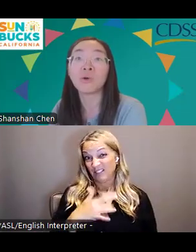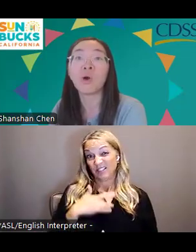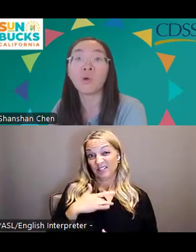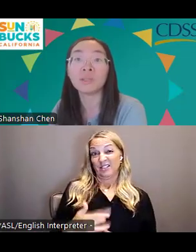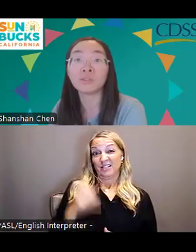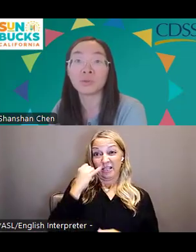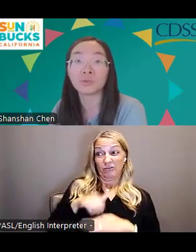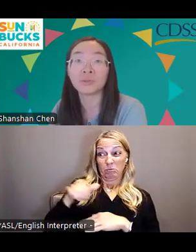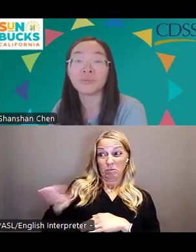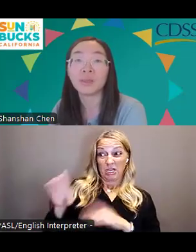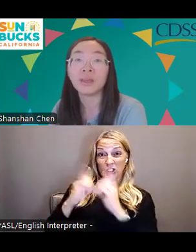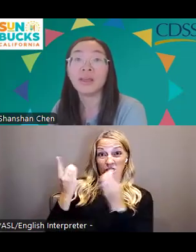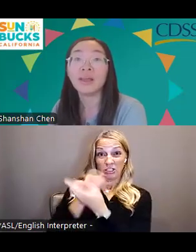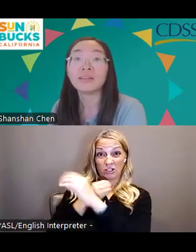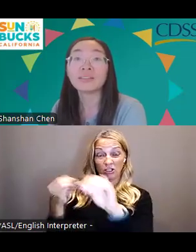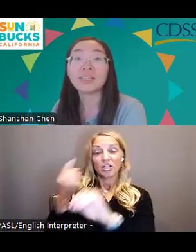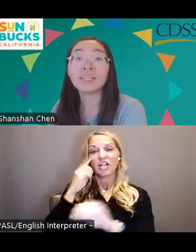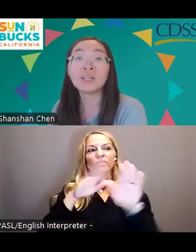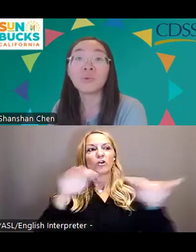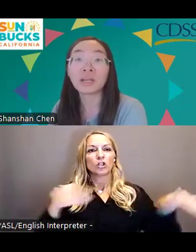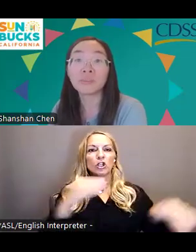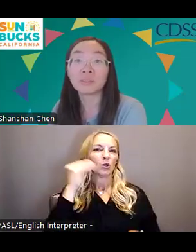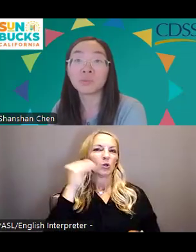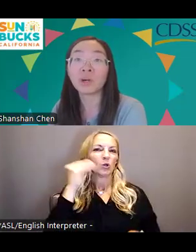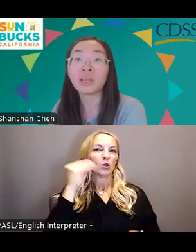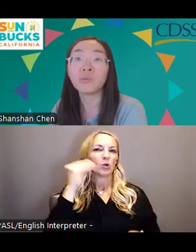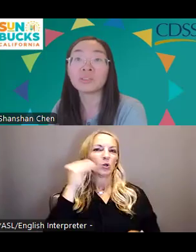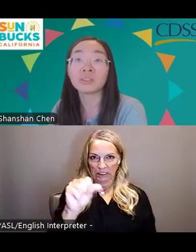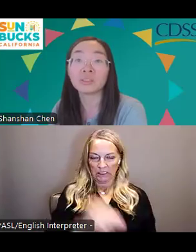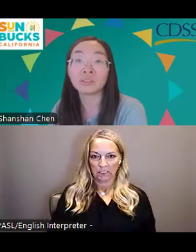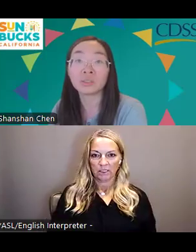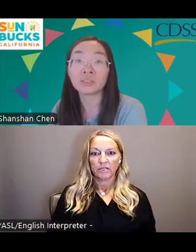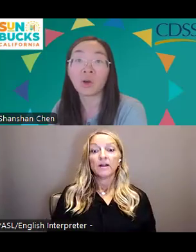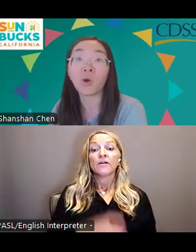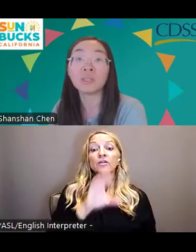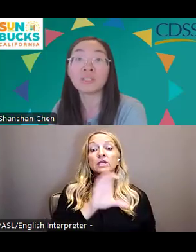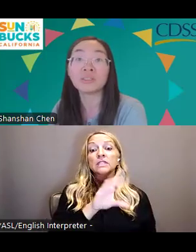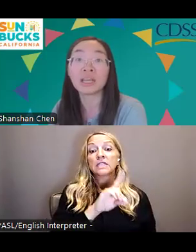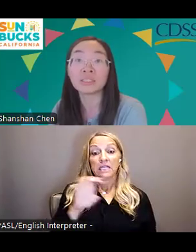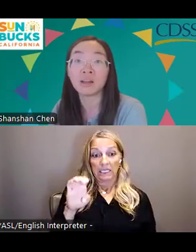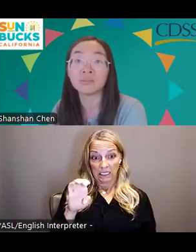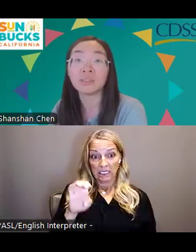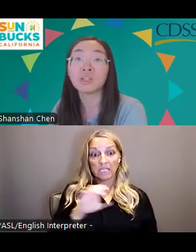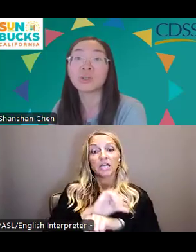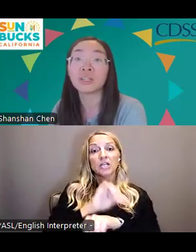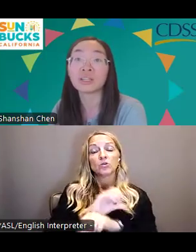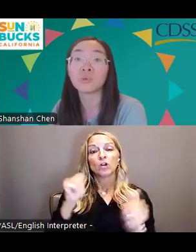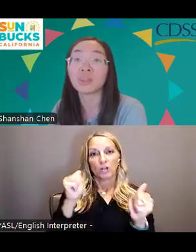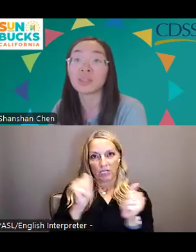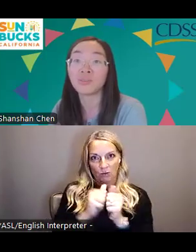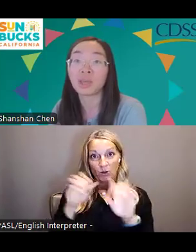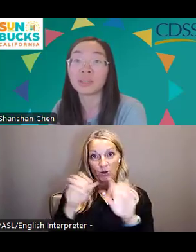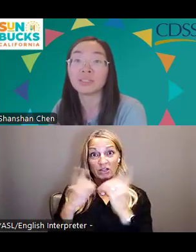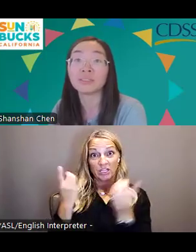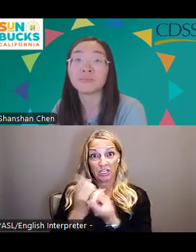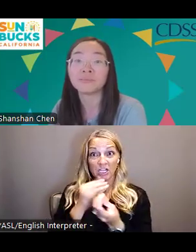office are for homeless children. The CDE recommends working with the district's homeless liaison to connect